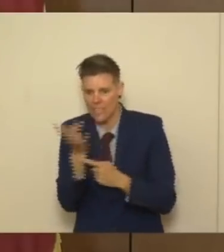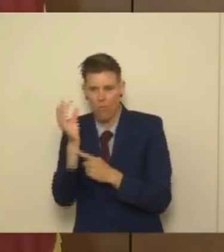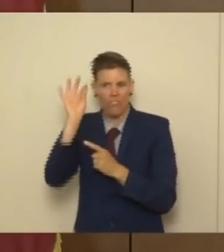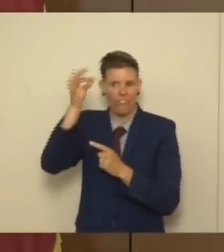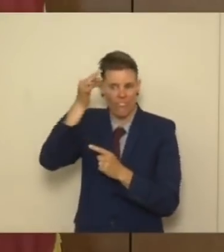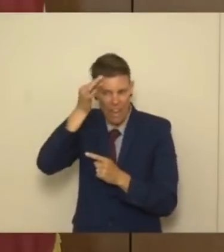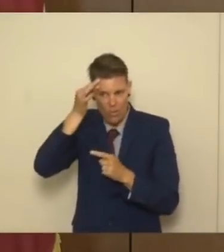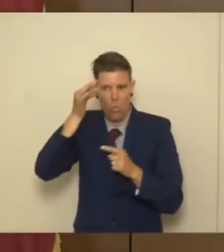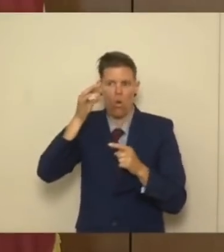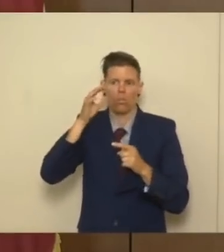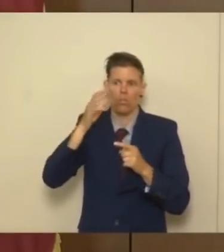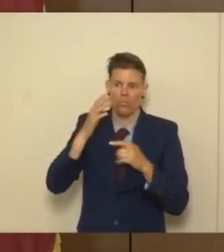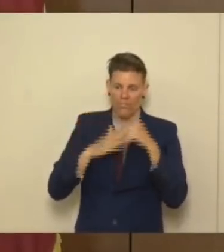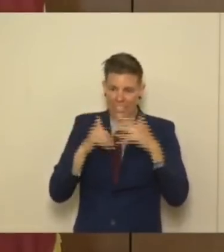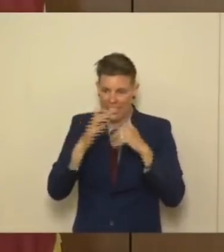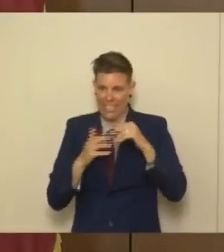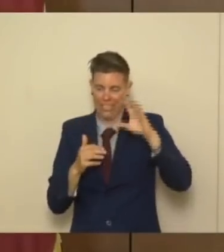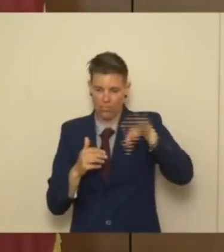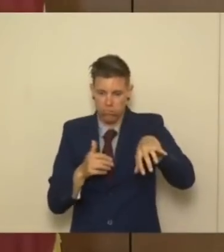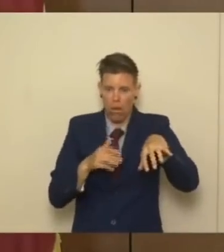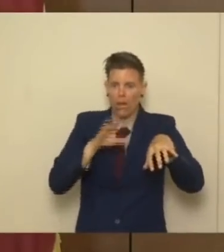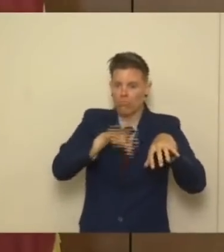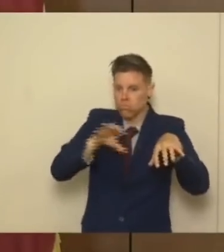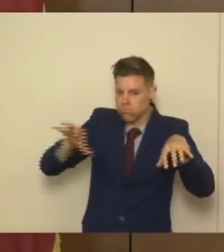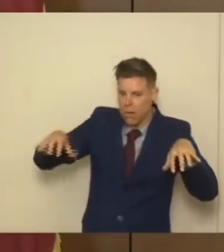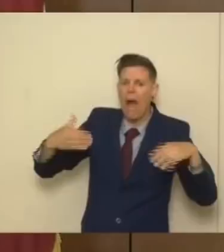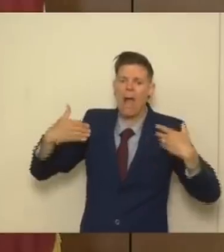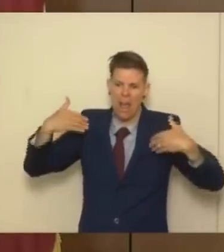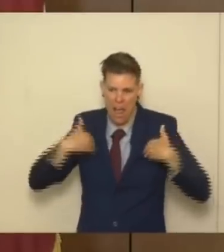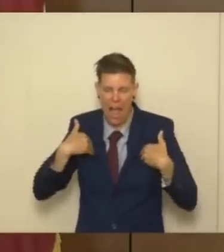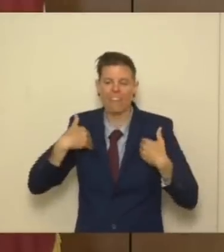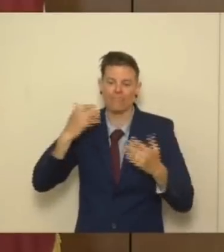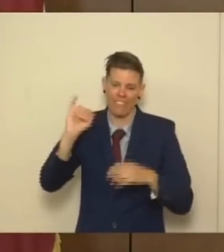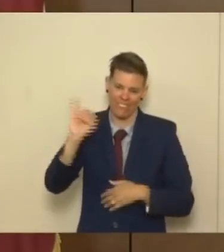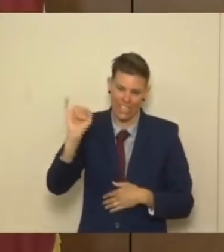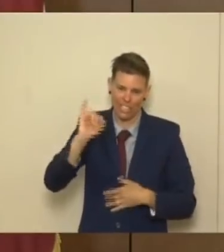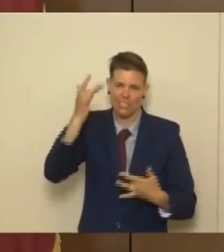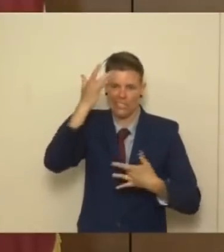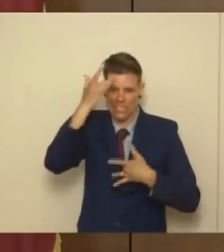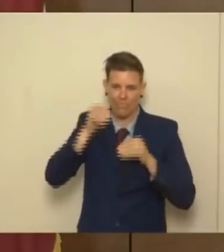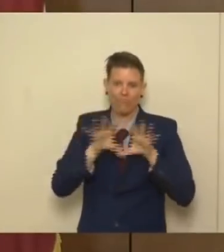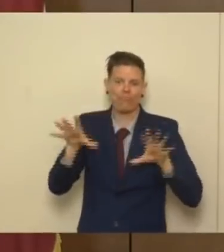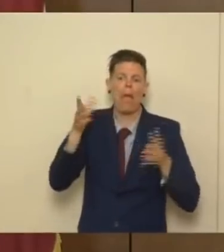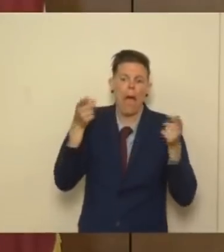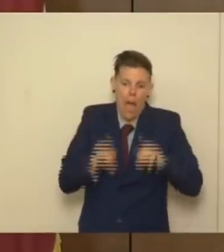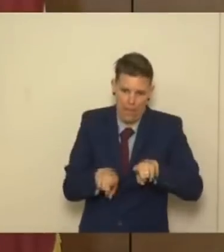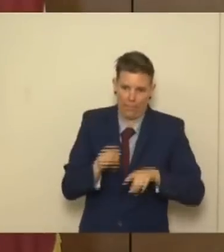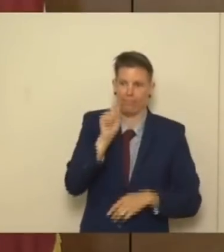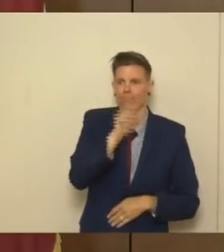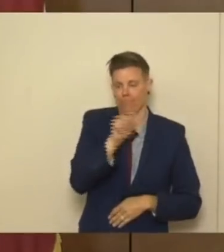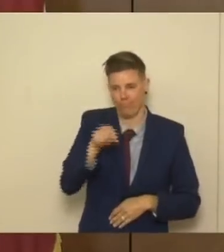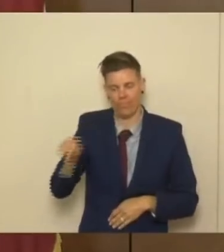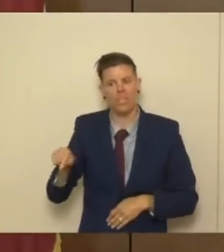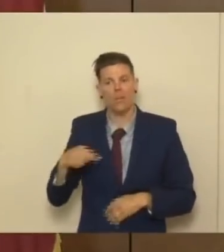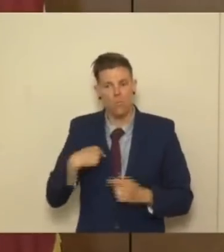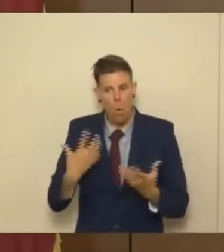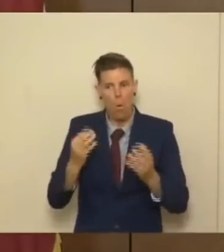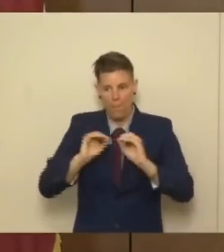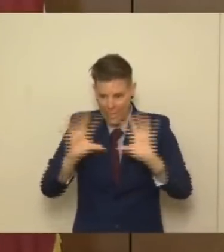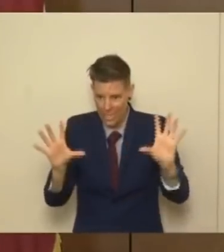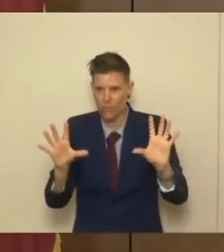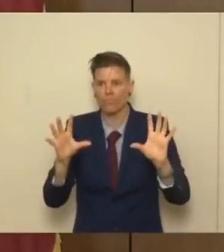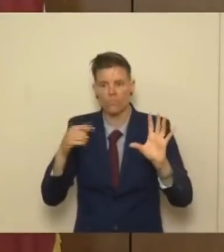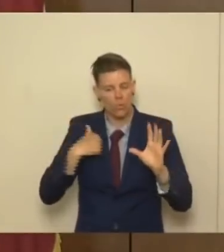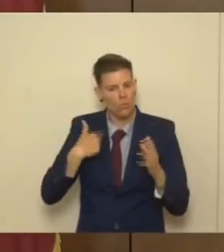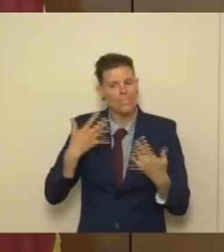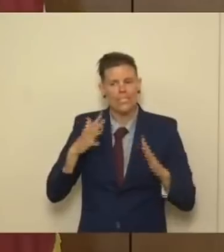infection in the facility. So we're doing, and I want to be really clear, we do incredible surveillance testing routinely with or without